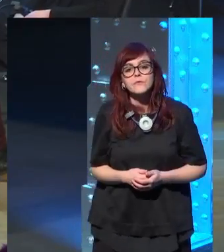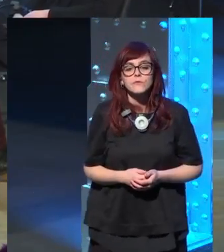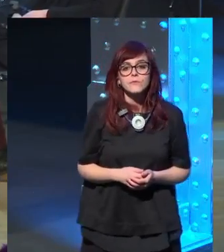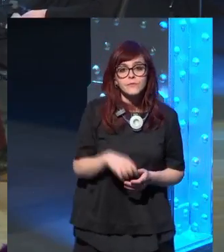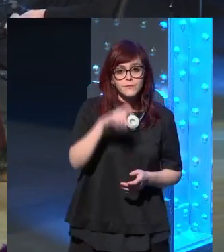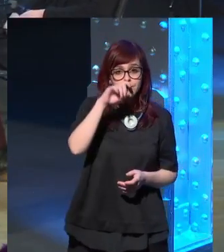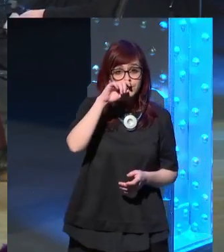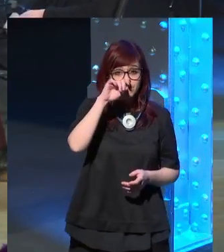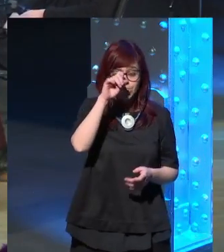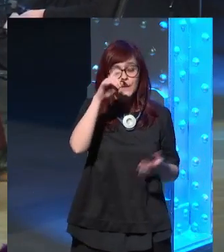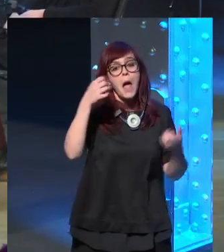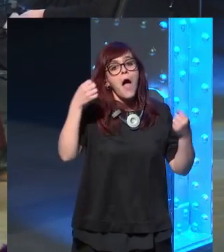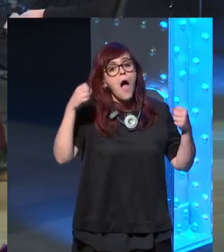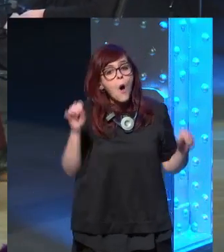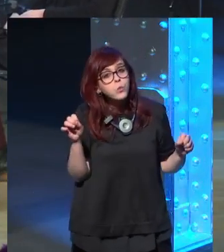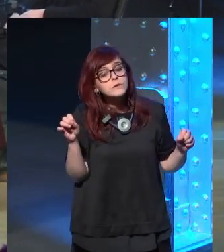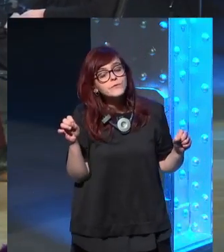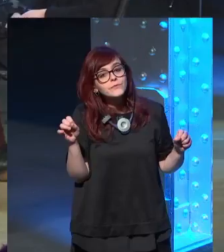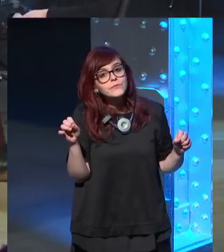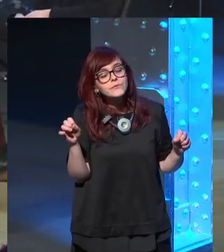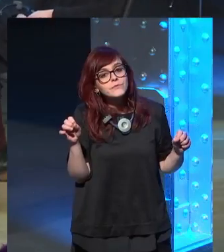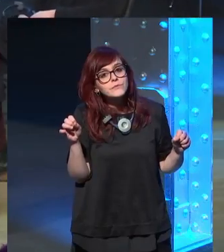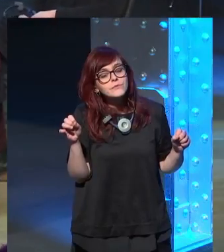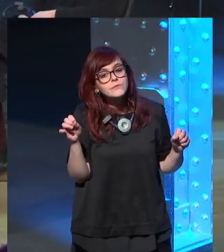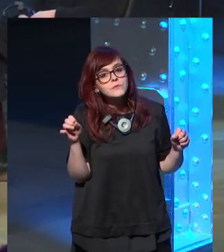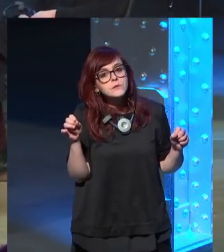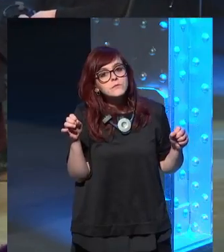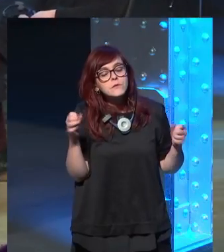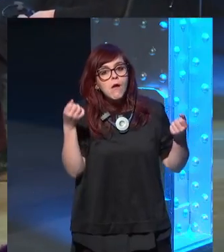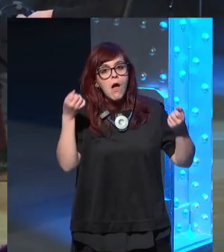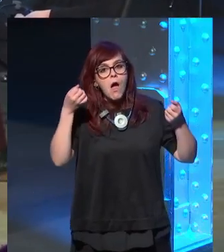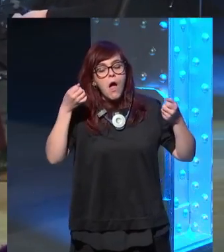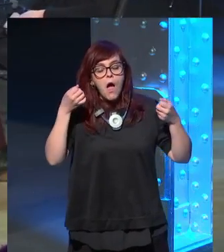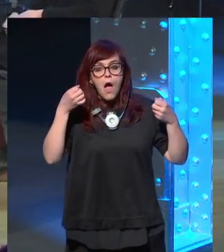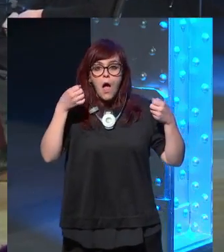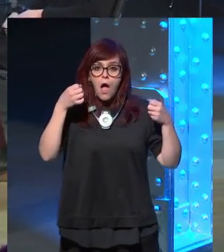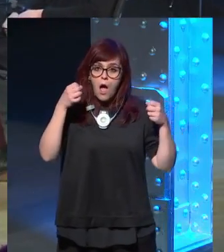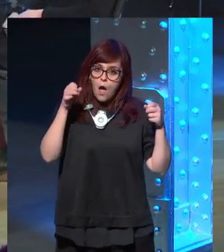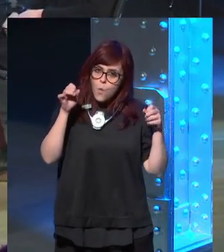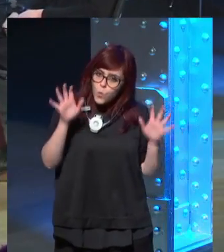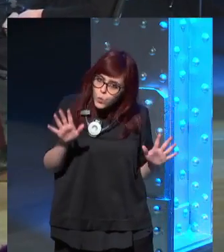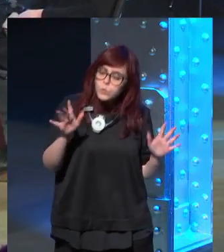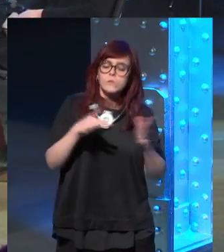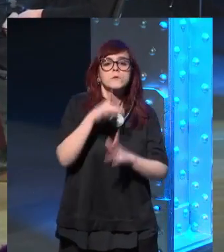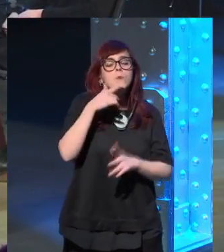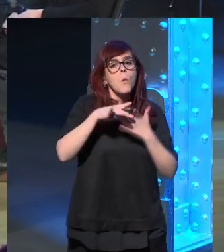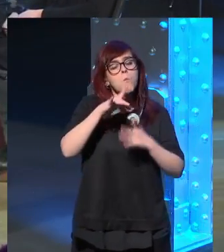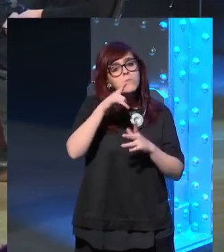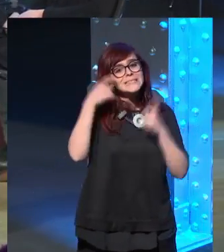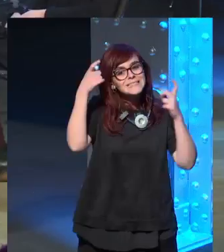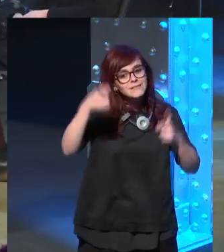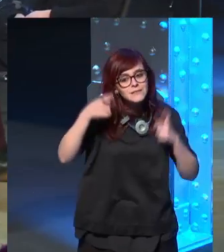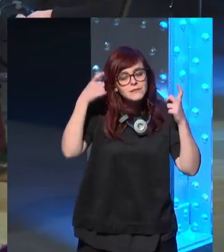But obviously there's a potential for preventive and